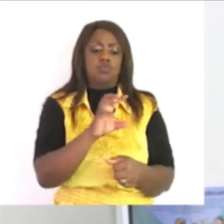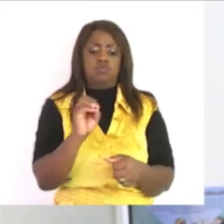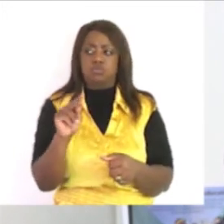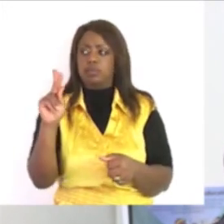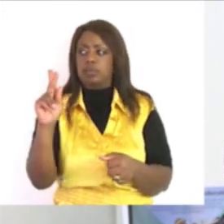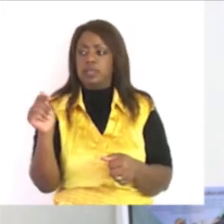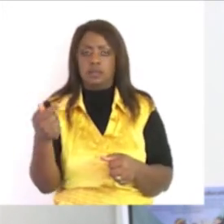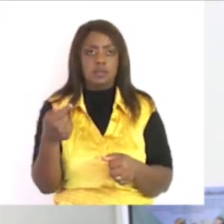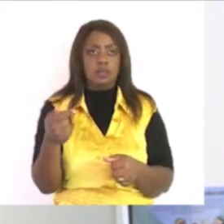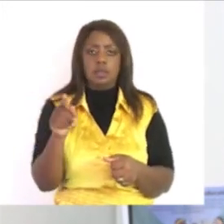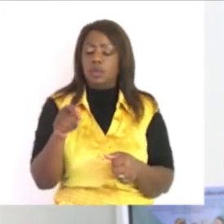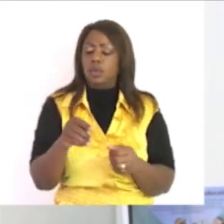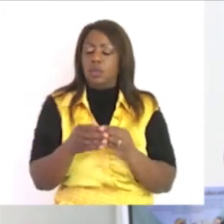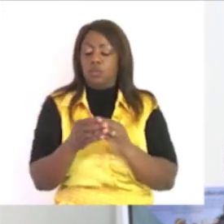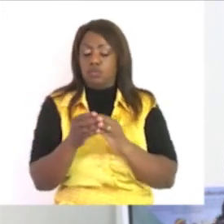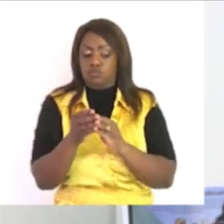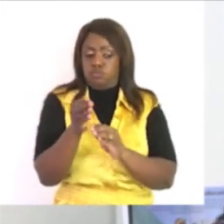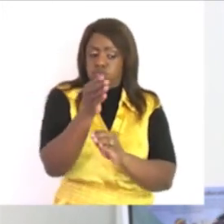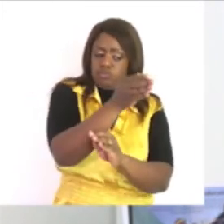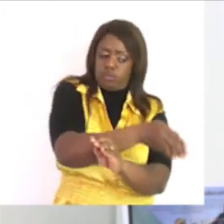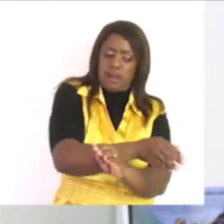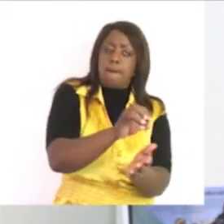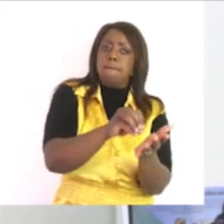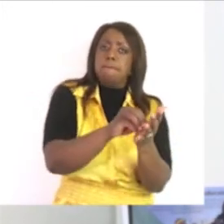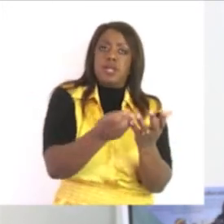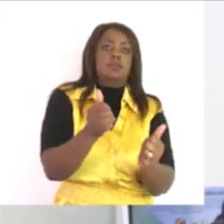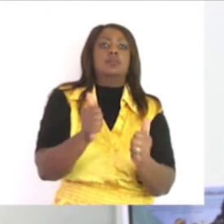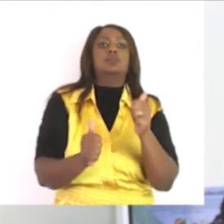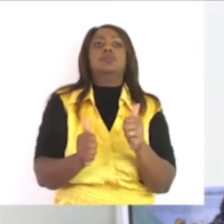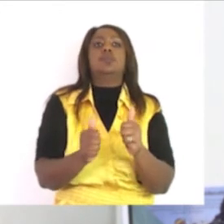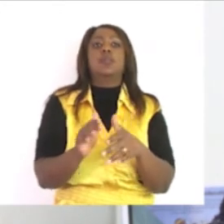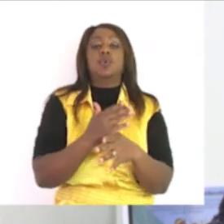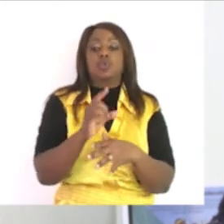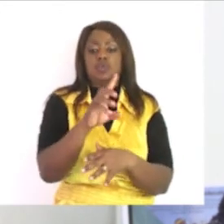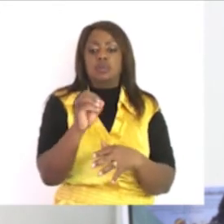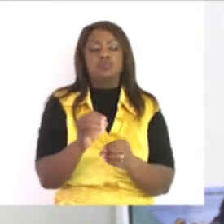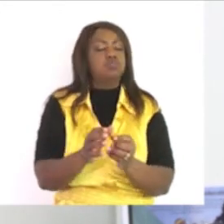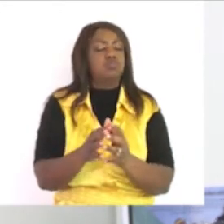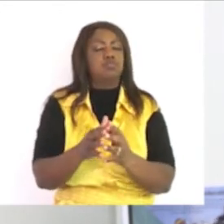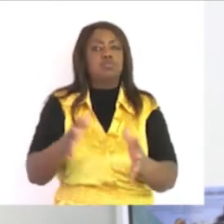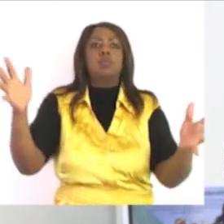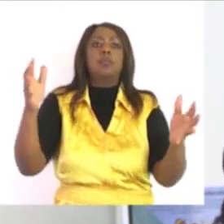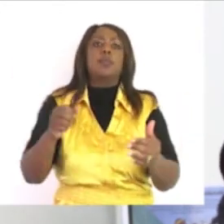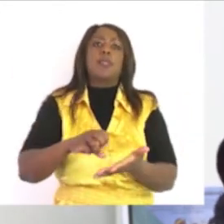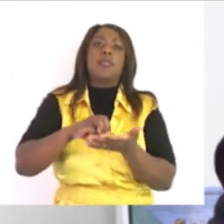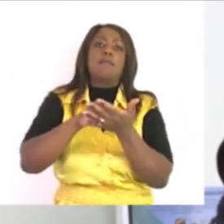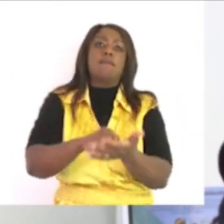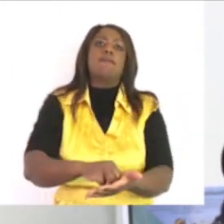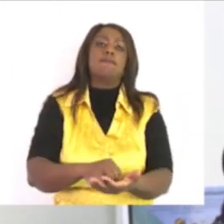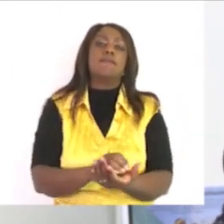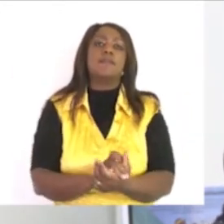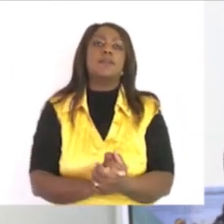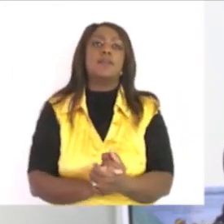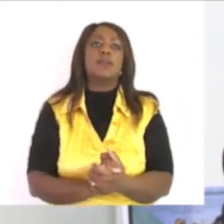below poor estimate. So I believe by doing this, one can